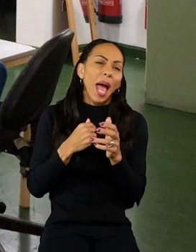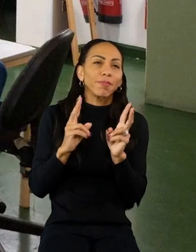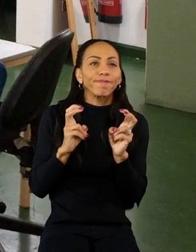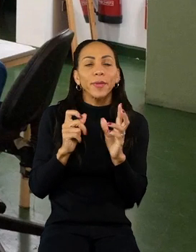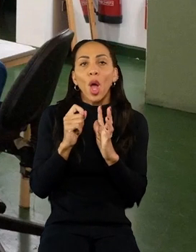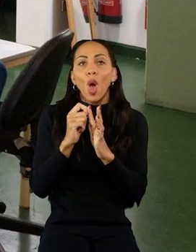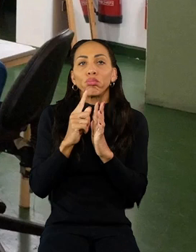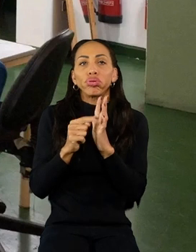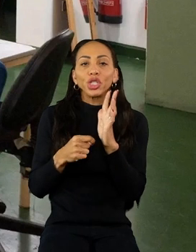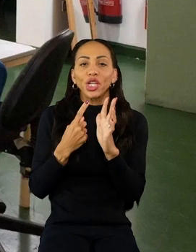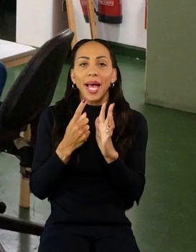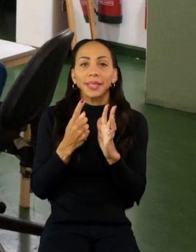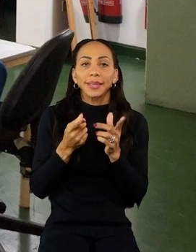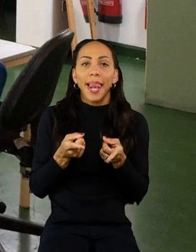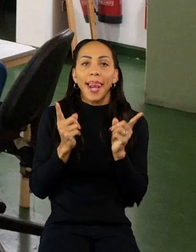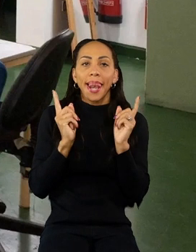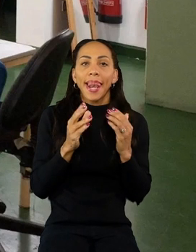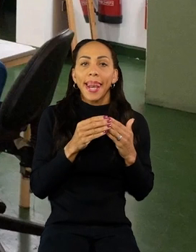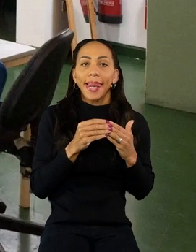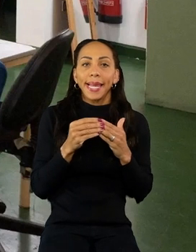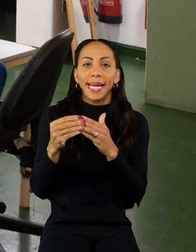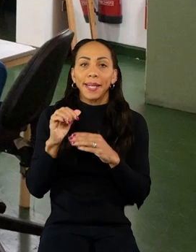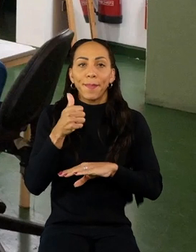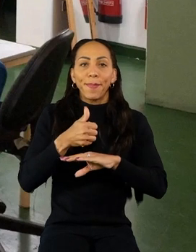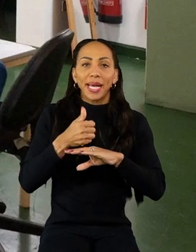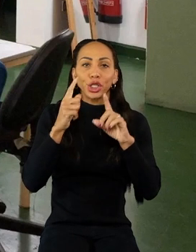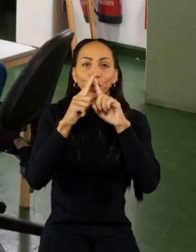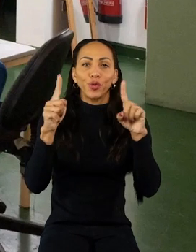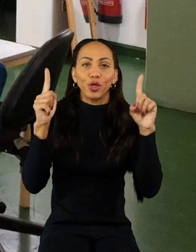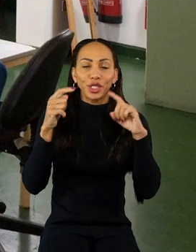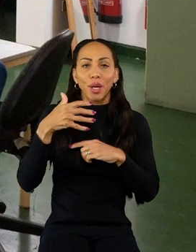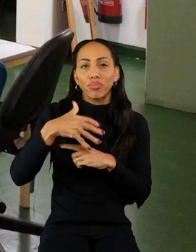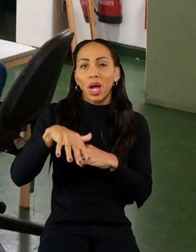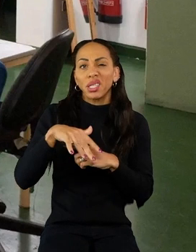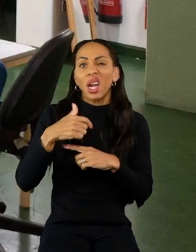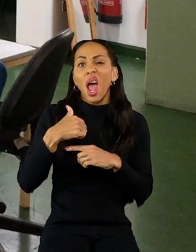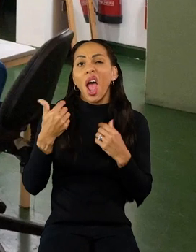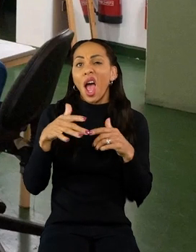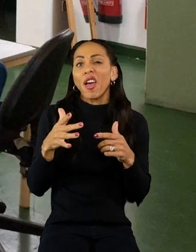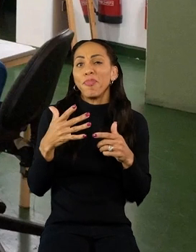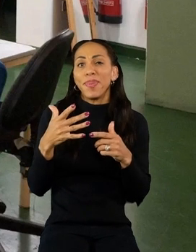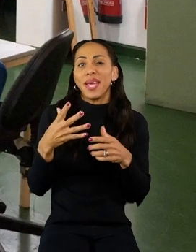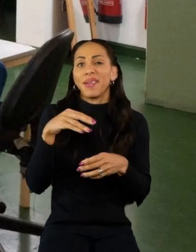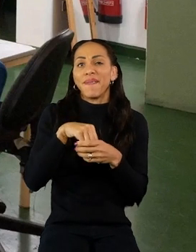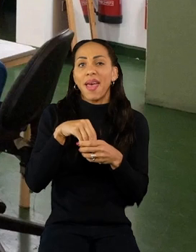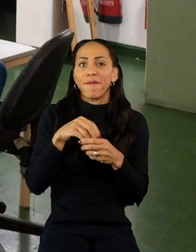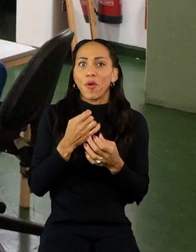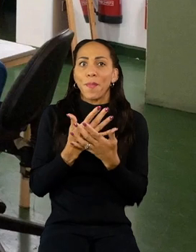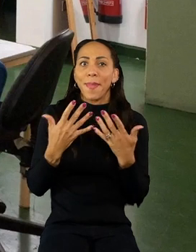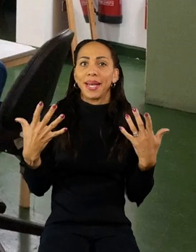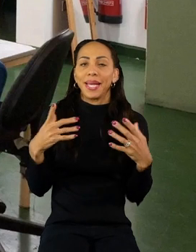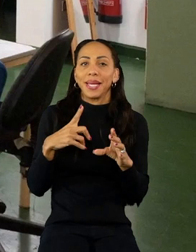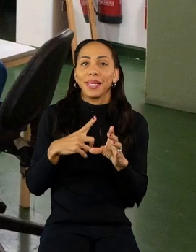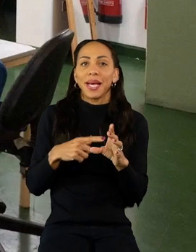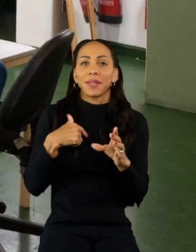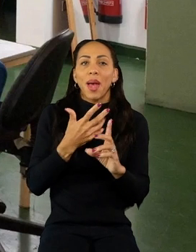But just to say, I'm the sort of project lead based at the University of Brighton, where I've